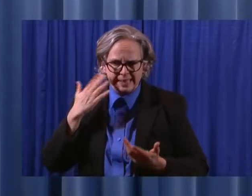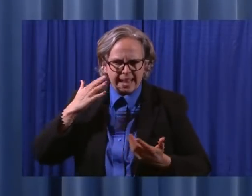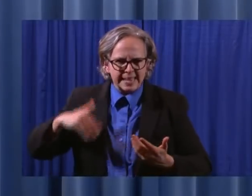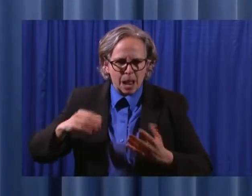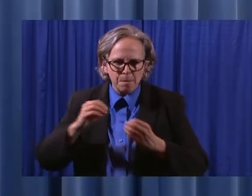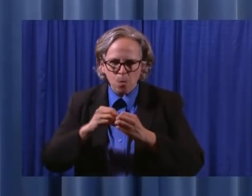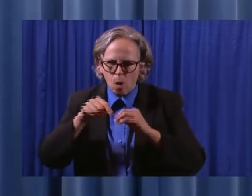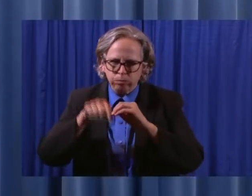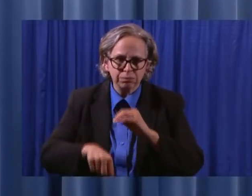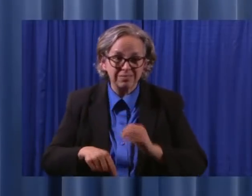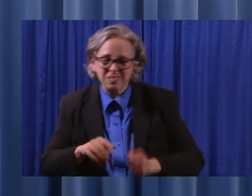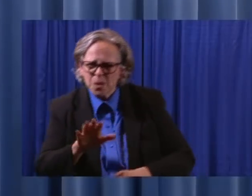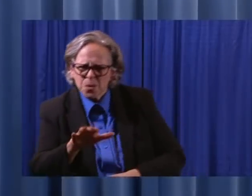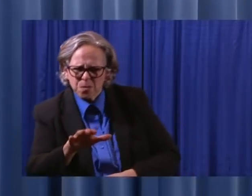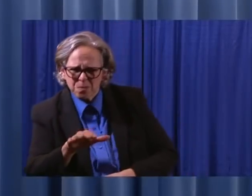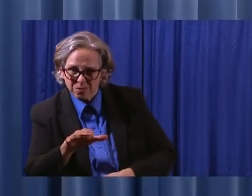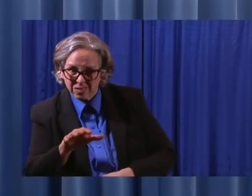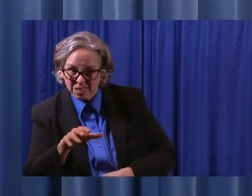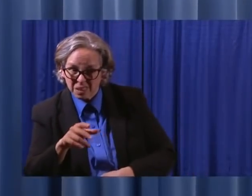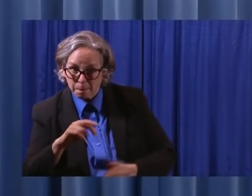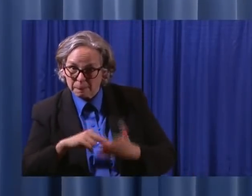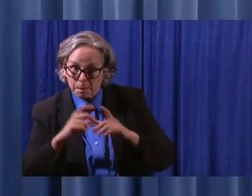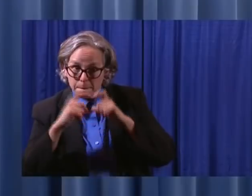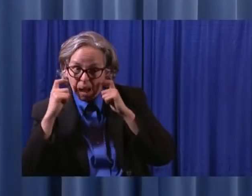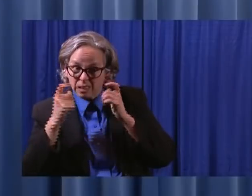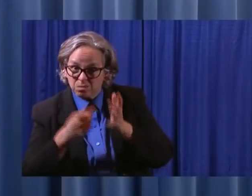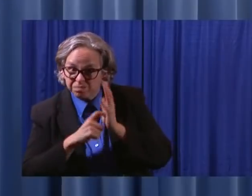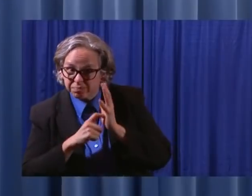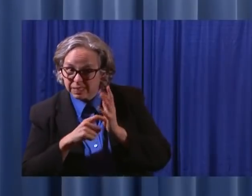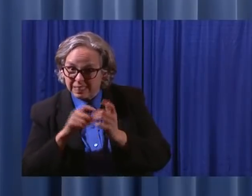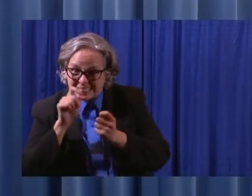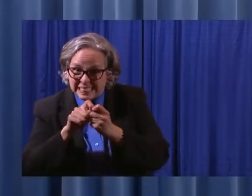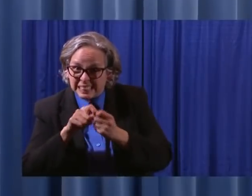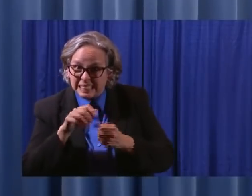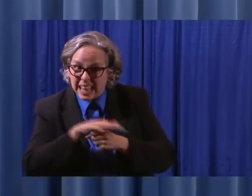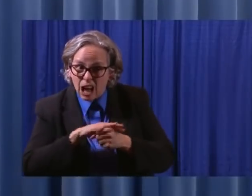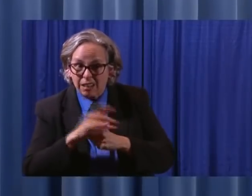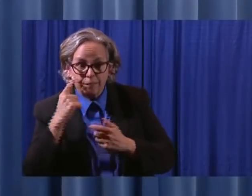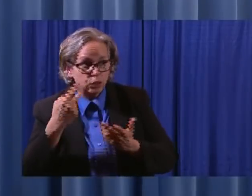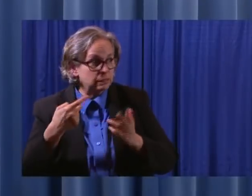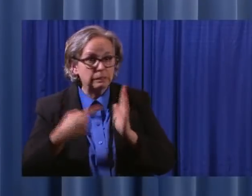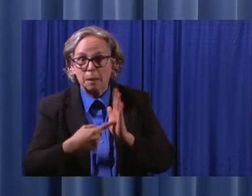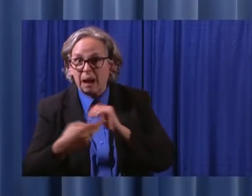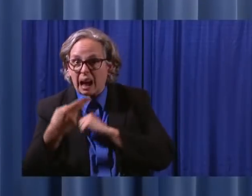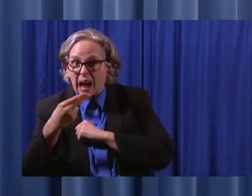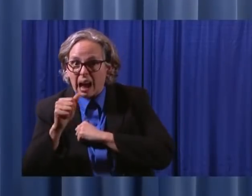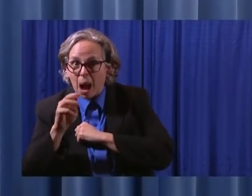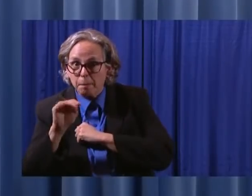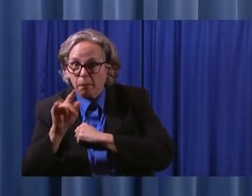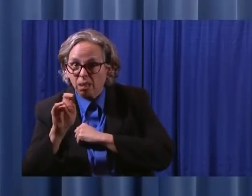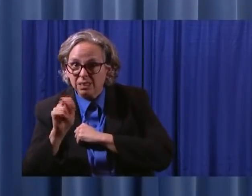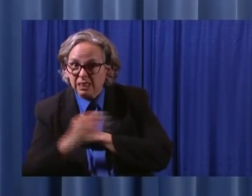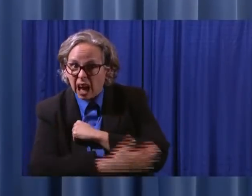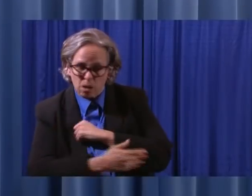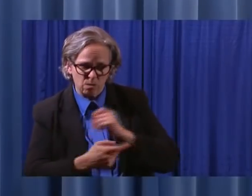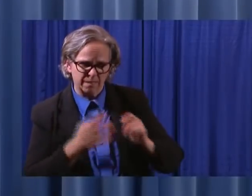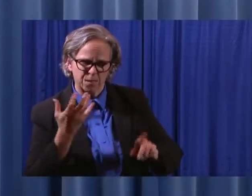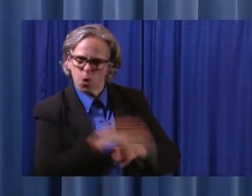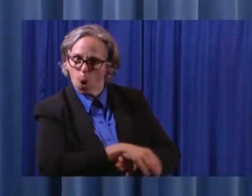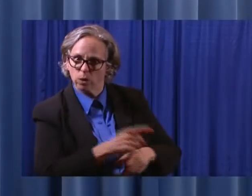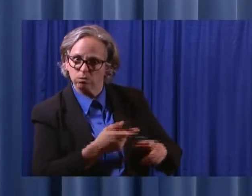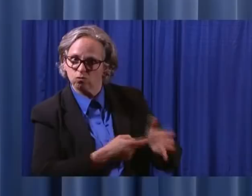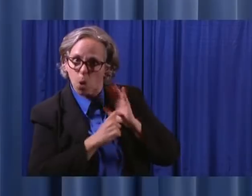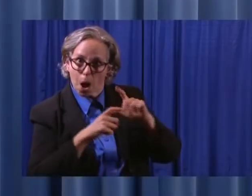required in just different localities like Hamilton County? Is that something you're urging them to do, but just require masks in that area? Look, we're not there